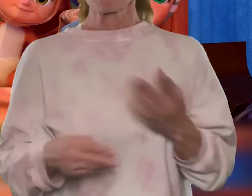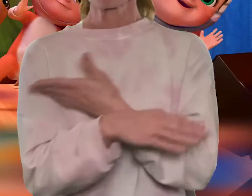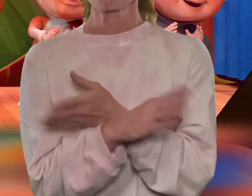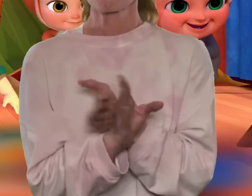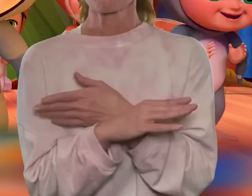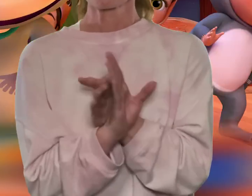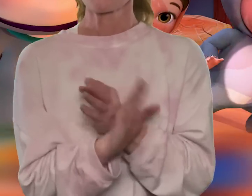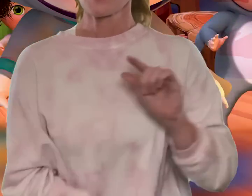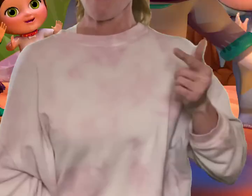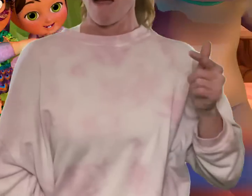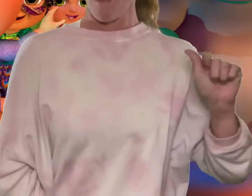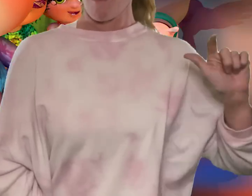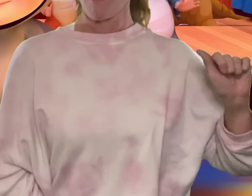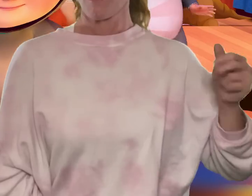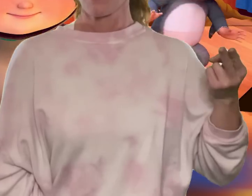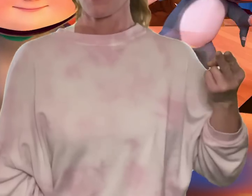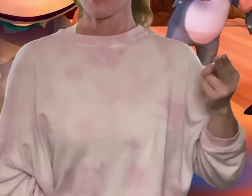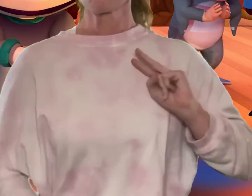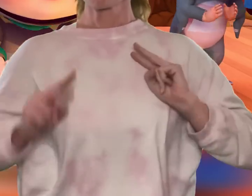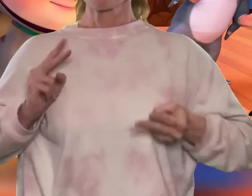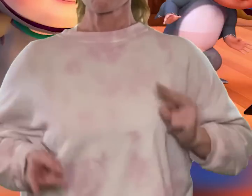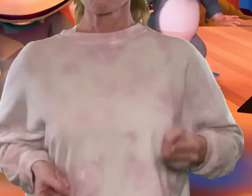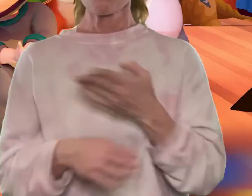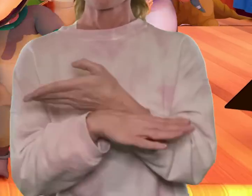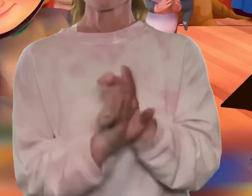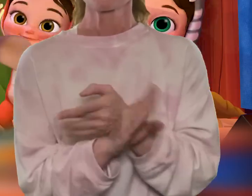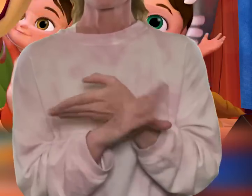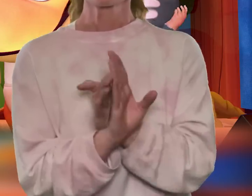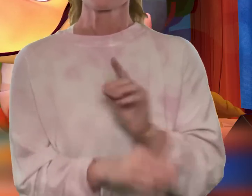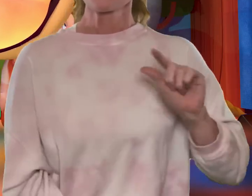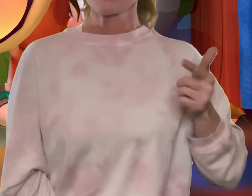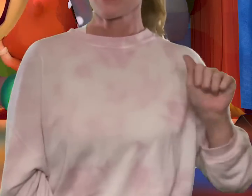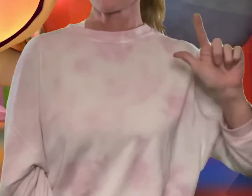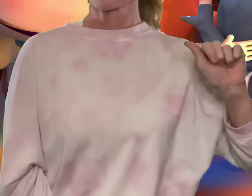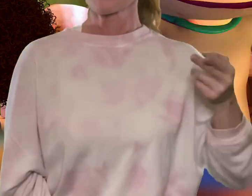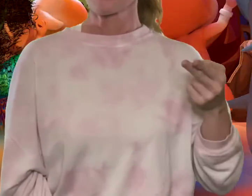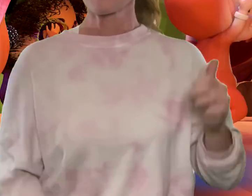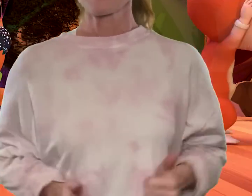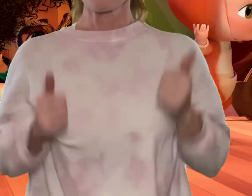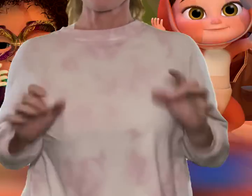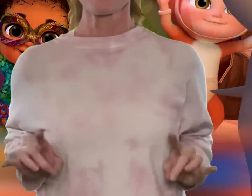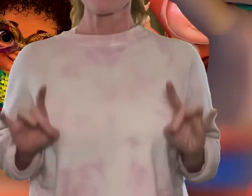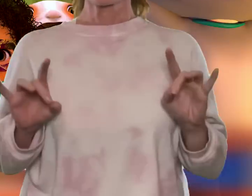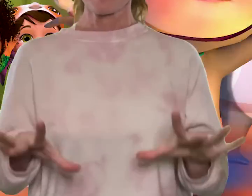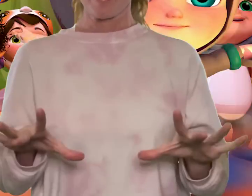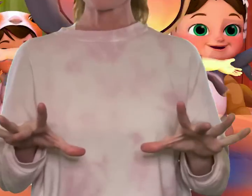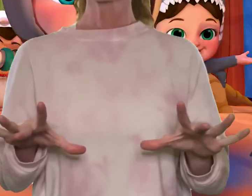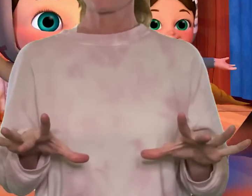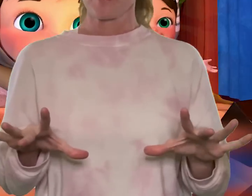the firsty and the gala the fil the gala the first and the G live